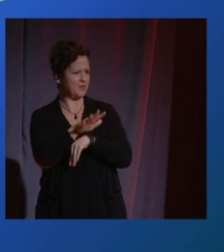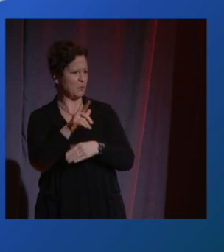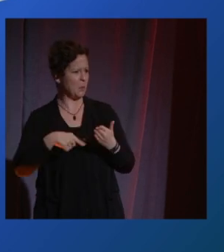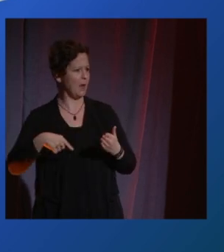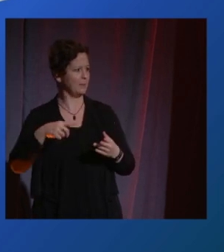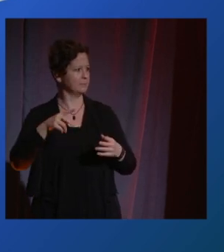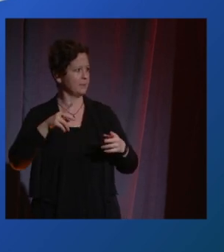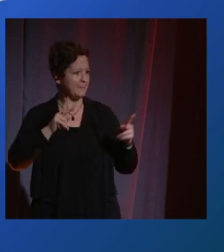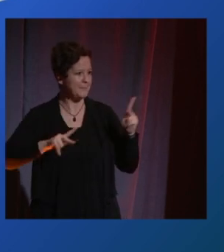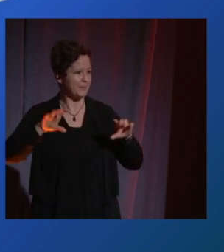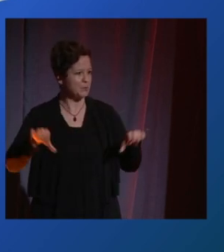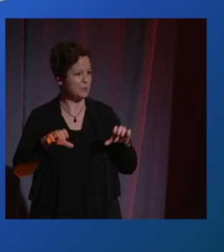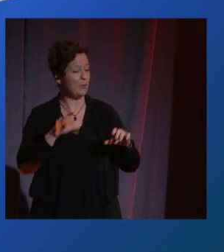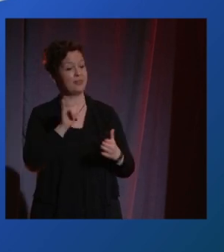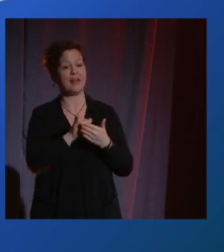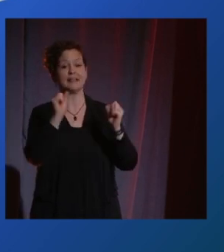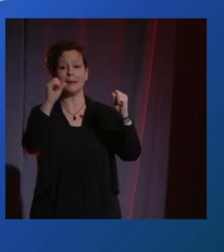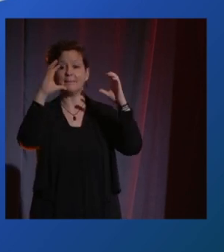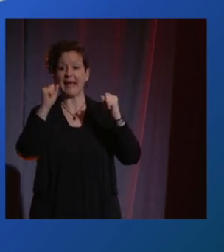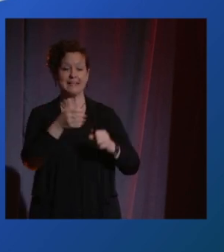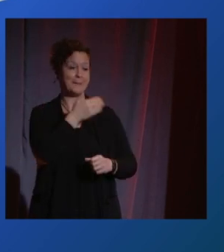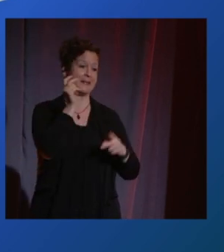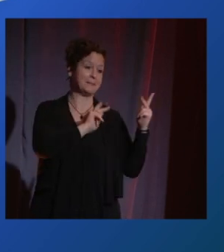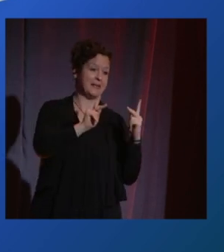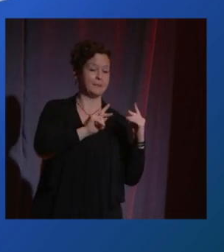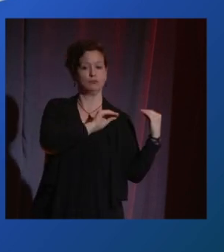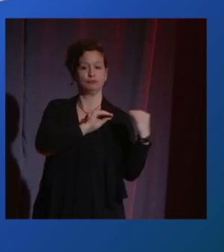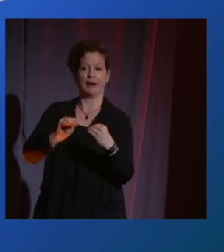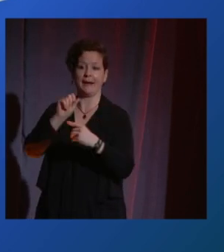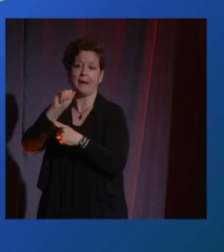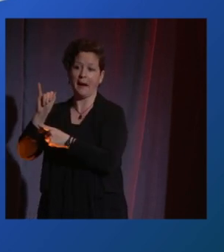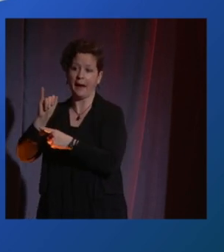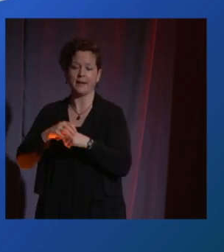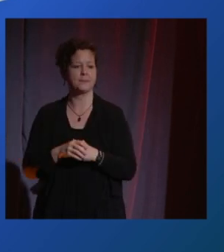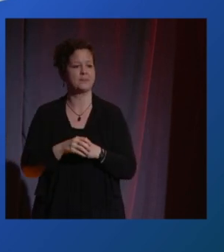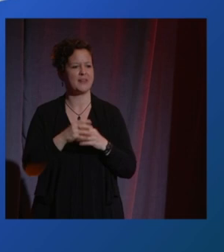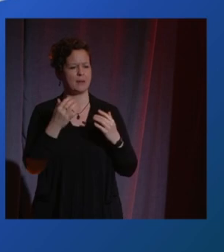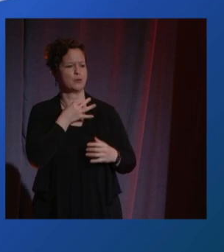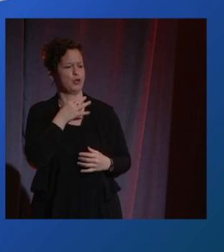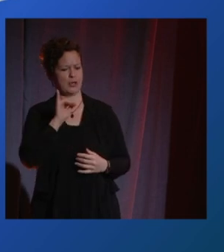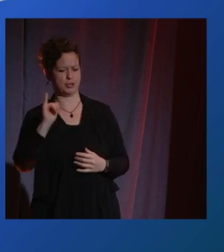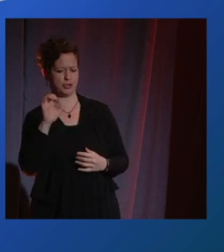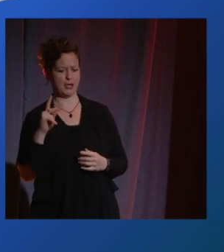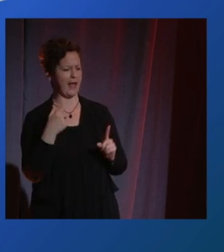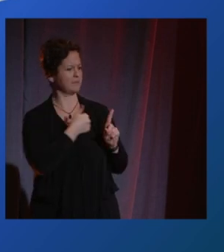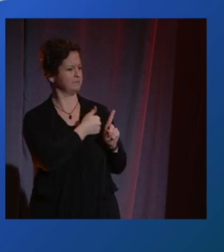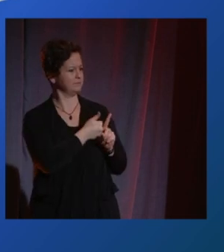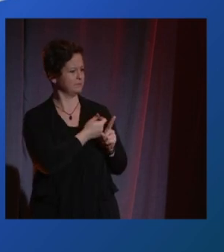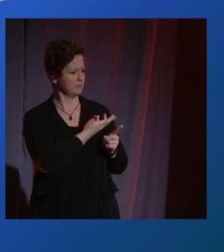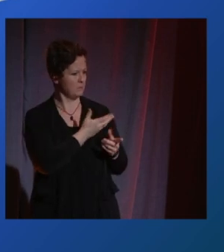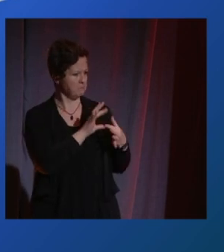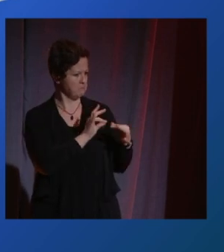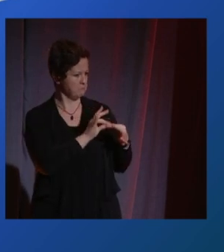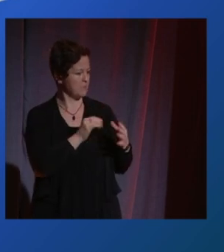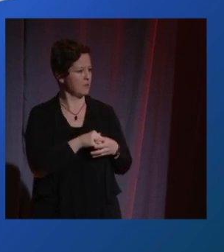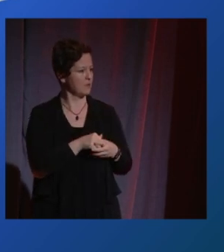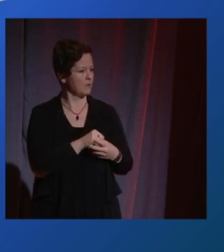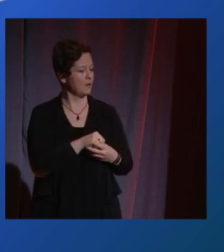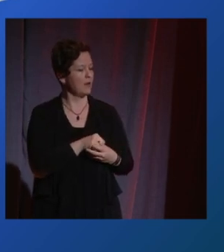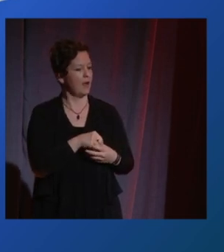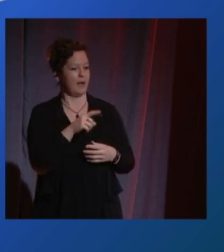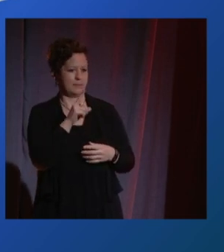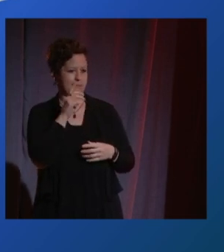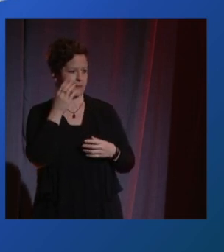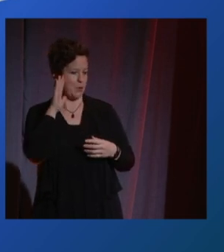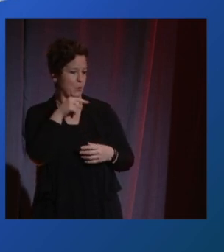that amazing uh maybe I can ask you jack uh to chime in since I know you're involved in like you said so many